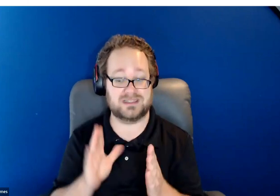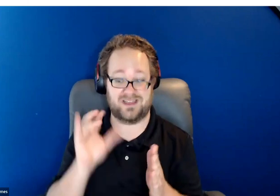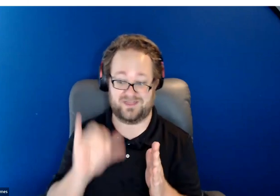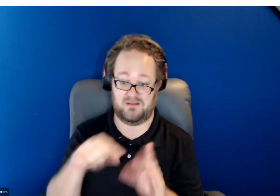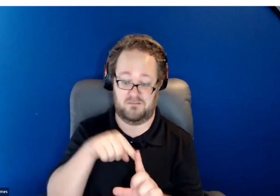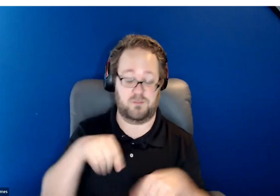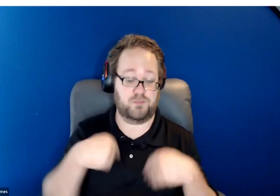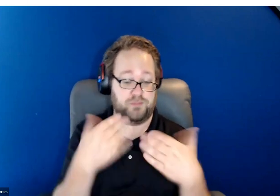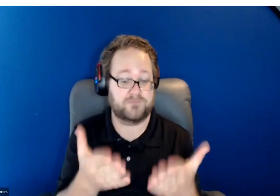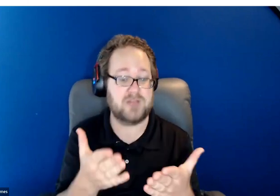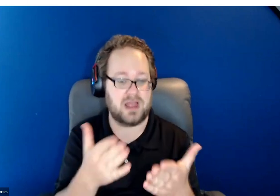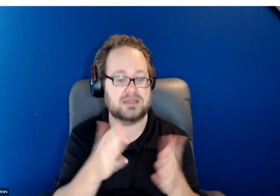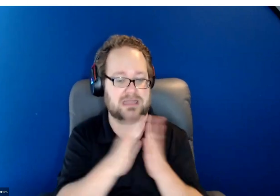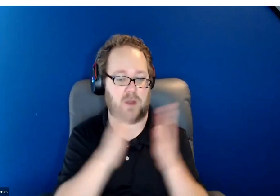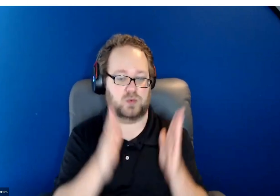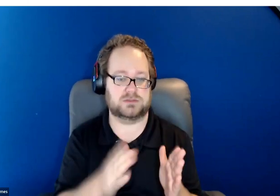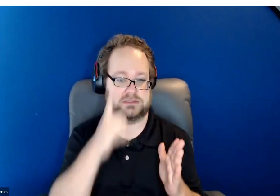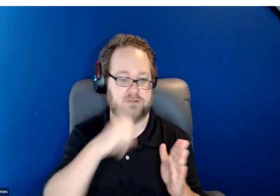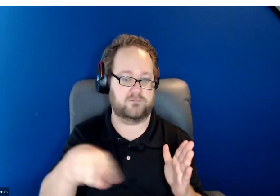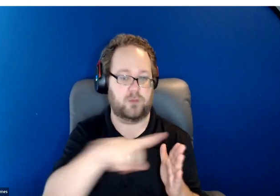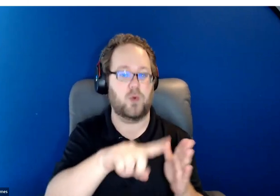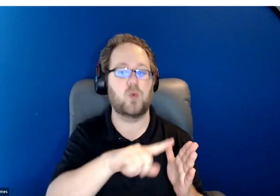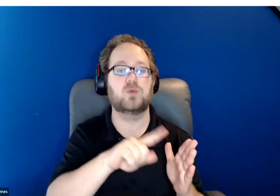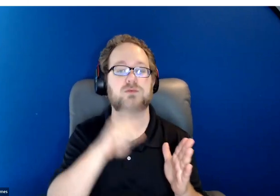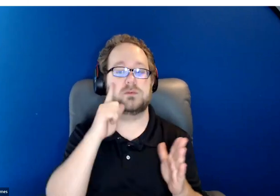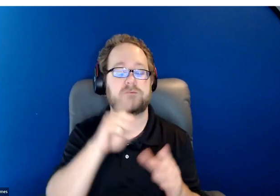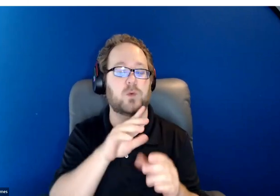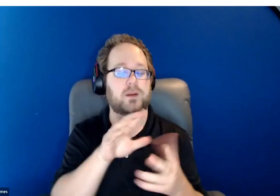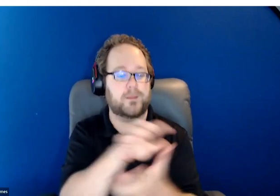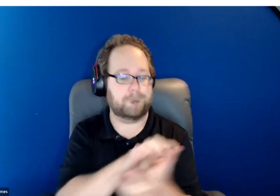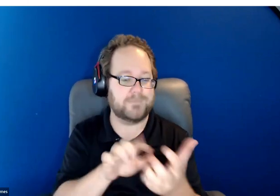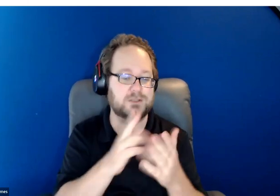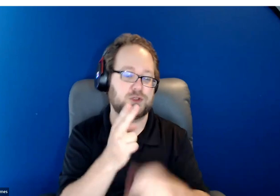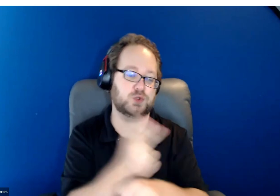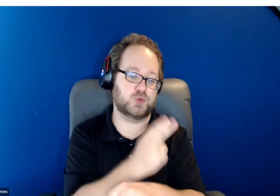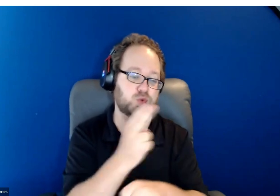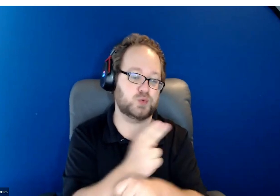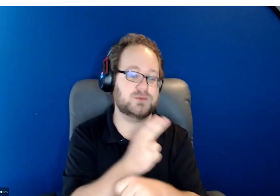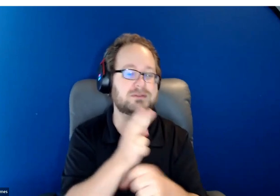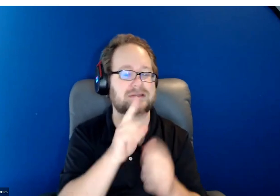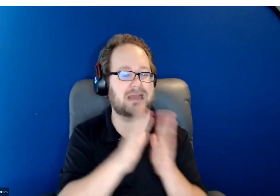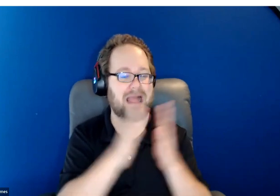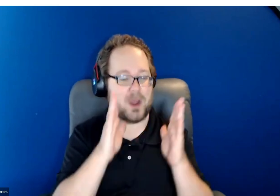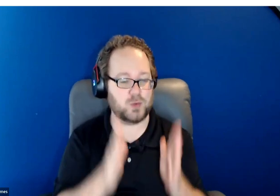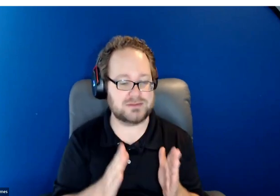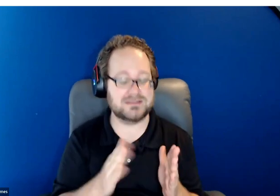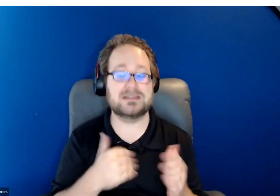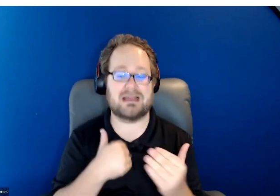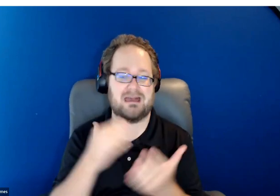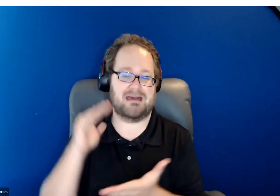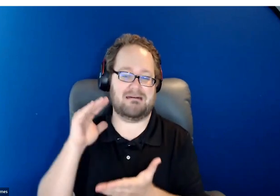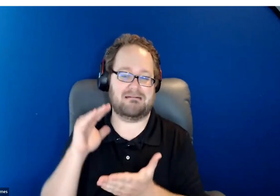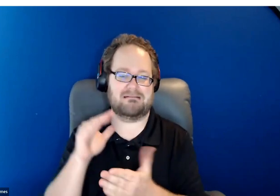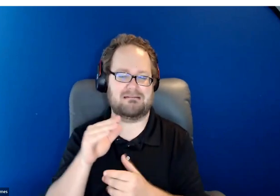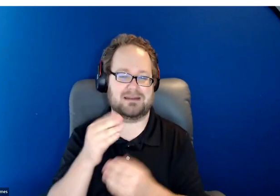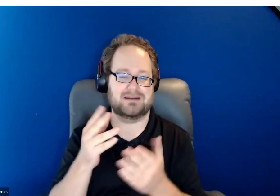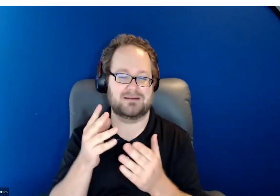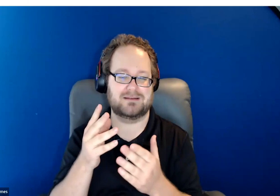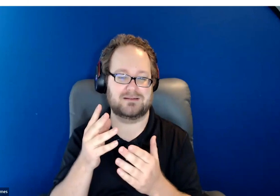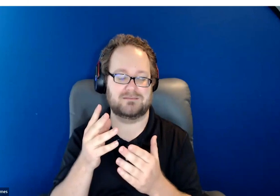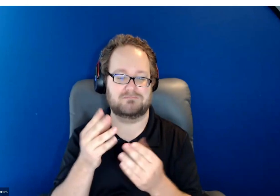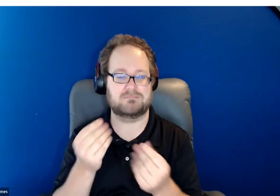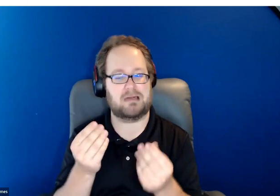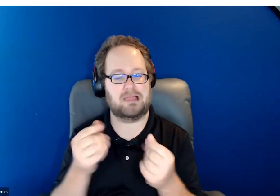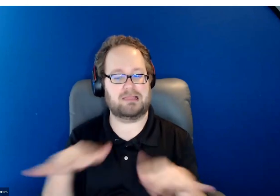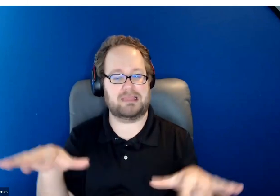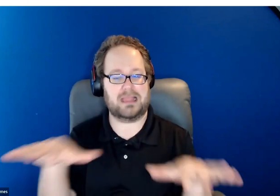and policy activities related to zoning, mixed-use housing, and reduction of land use restrictions. Not only